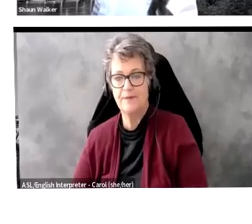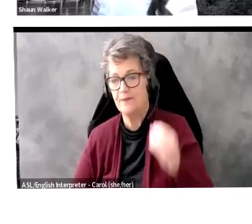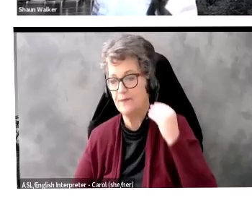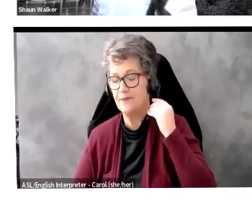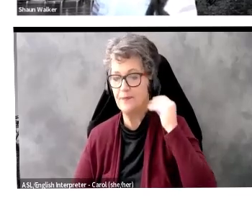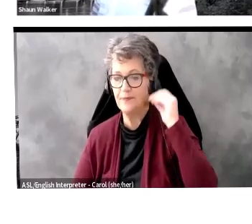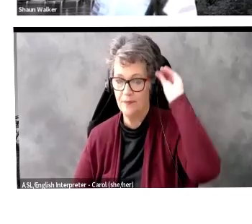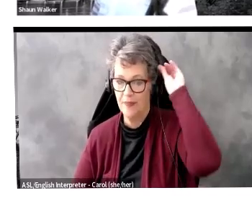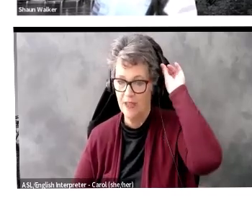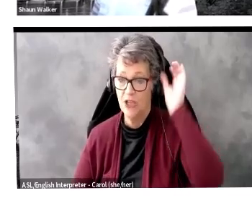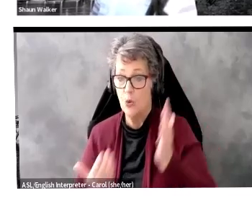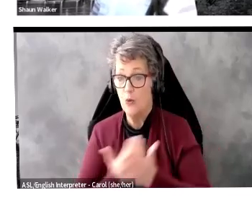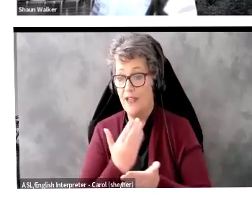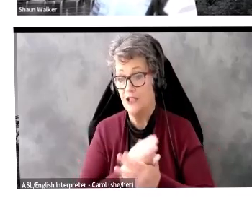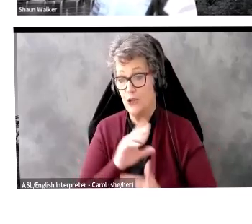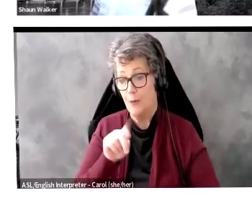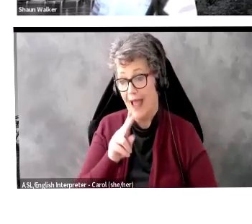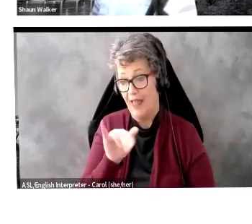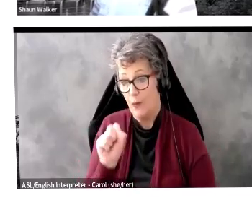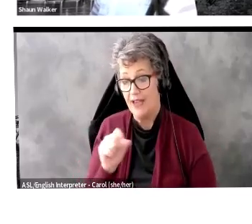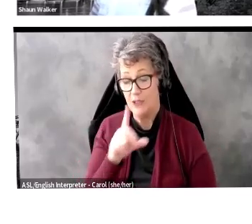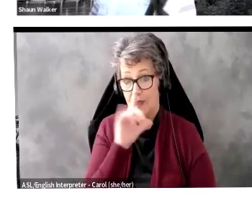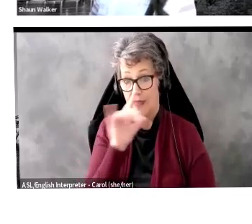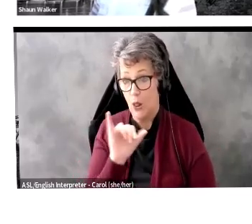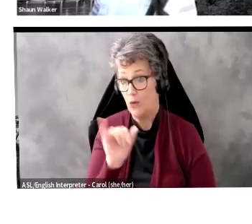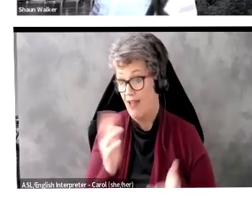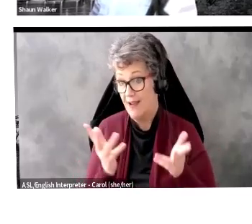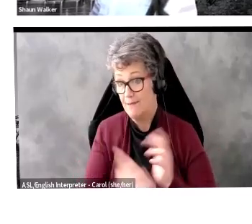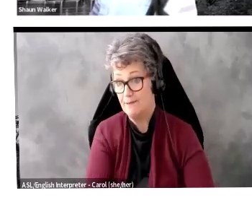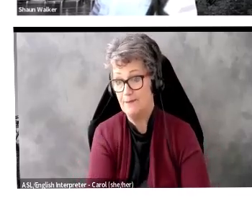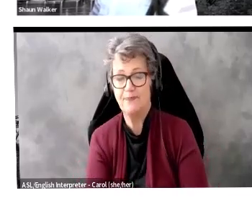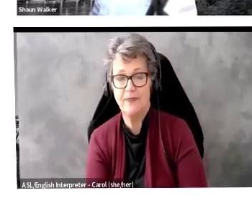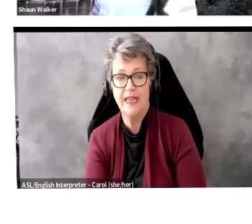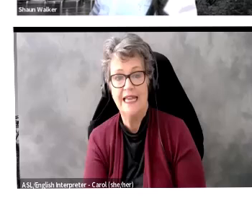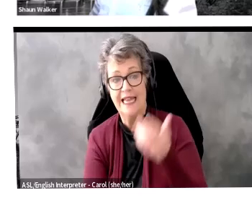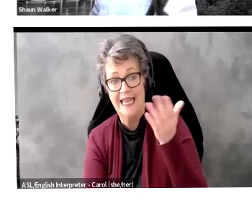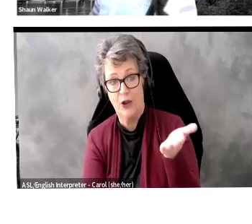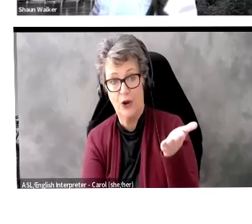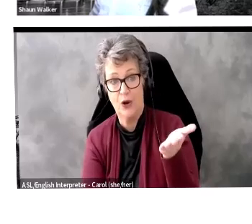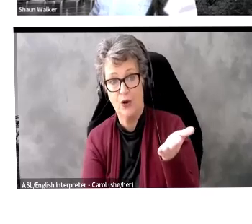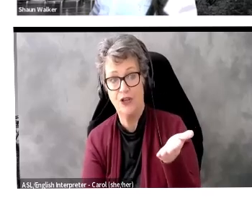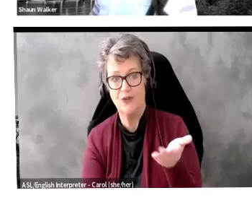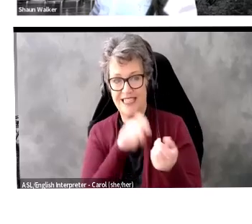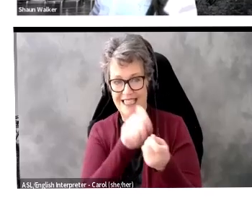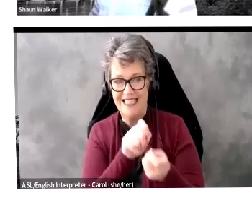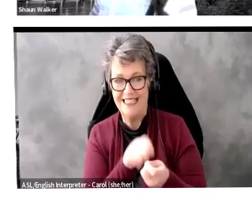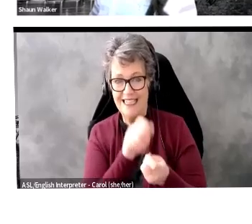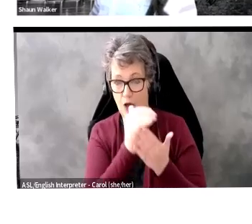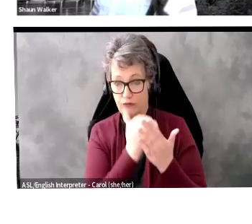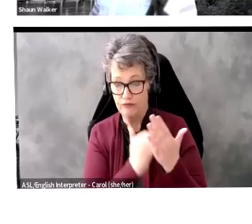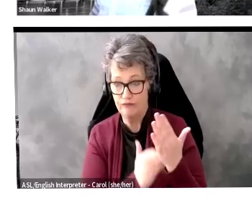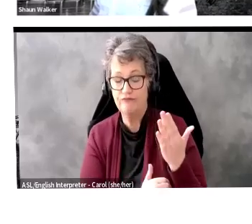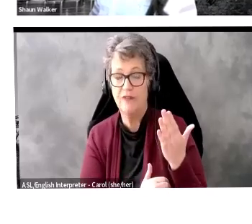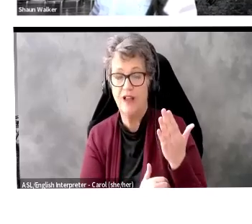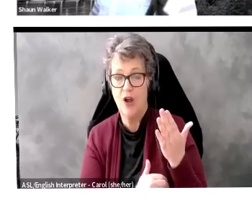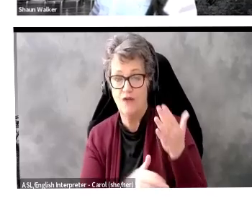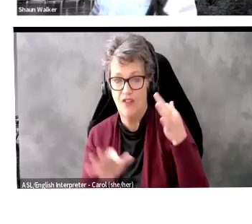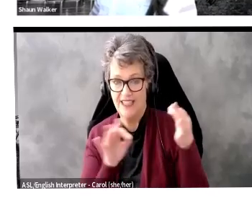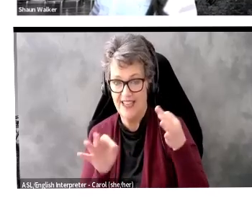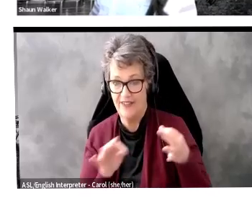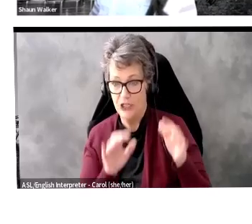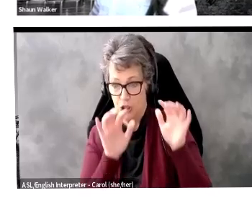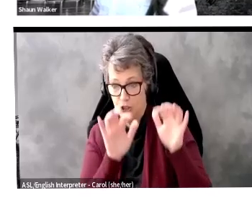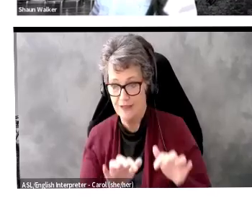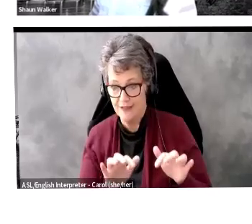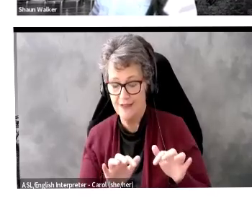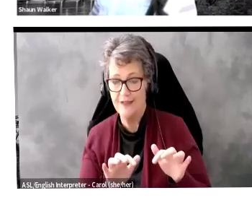And so what these new pathways will look like. Here you'll see detailed out for the definitions